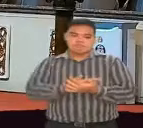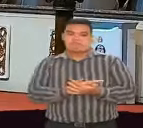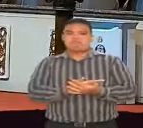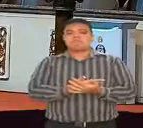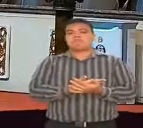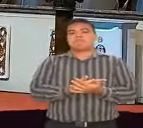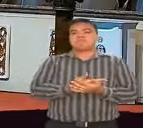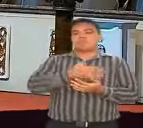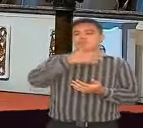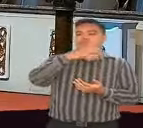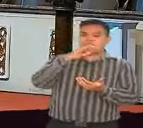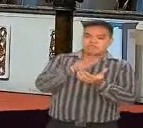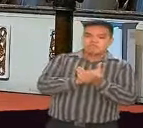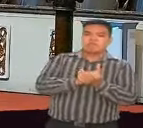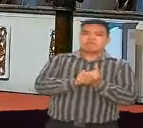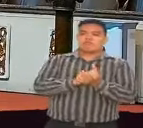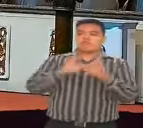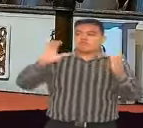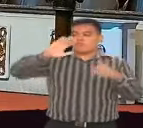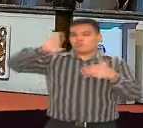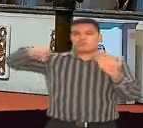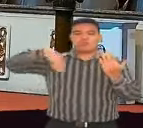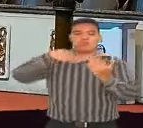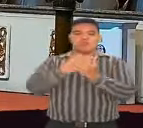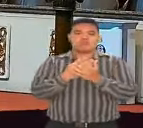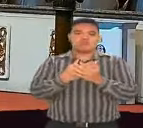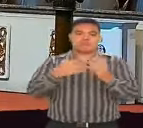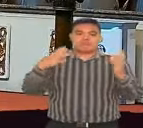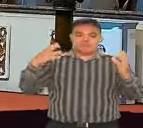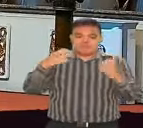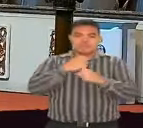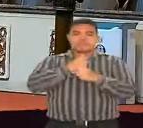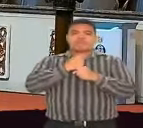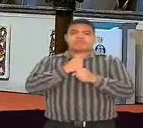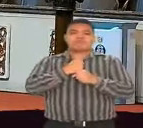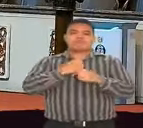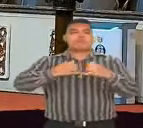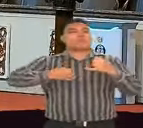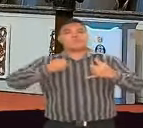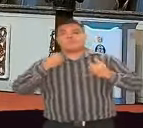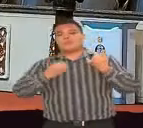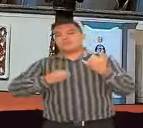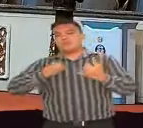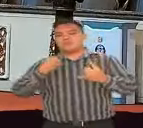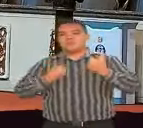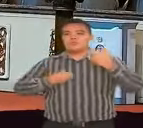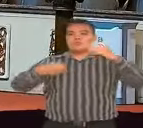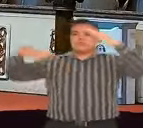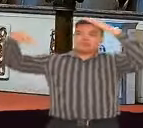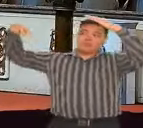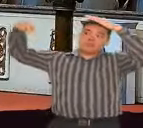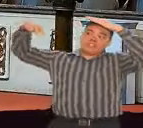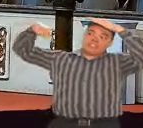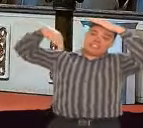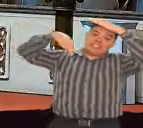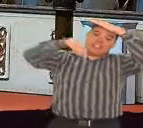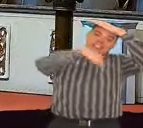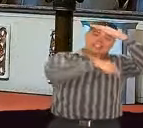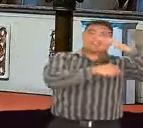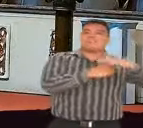Casey mustered courage, my wife mustered, everybody, all of us together, we enjoyed the zipline. Nindot man de ay.